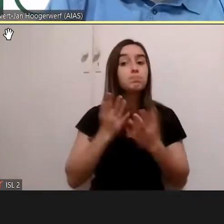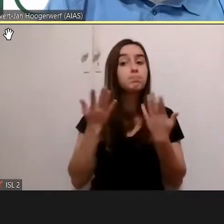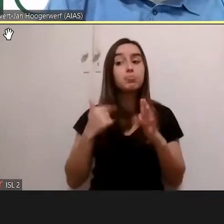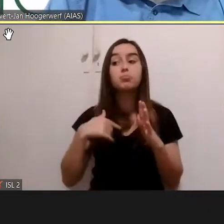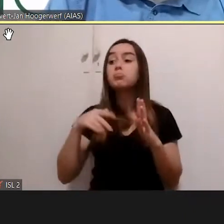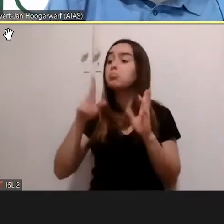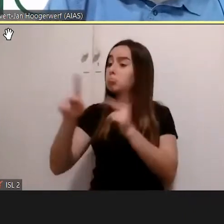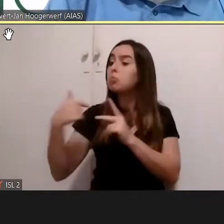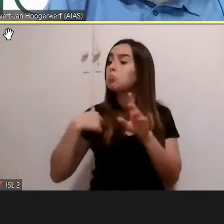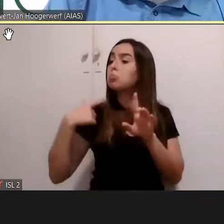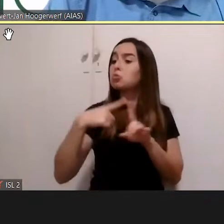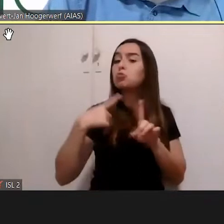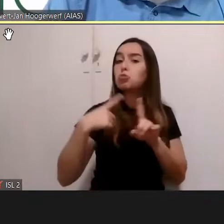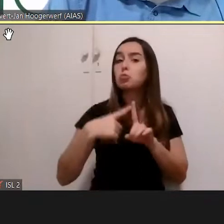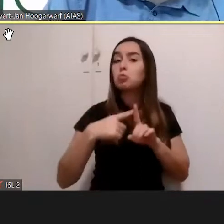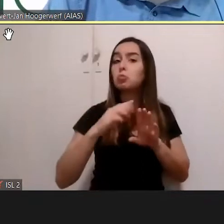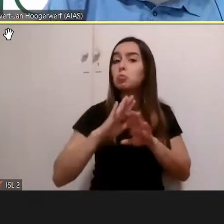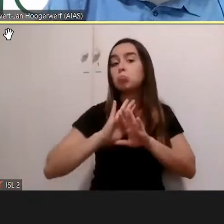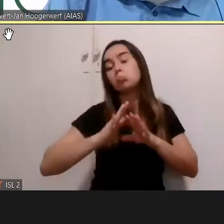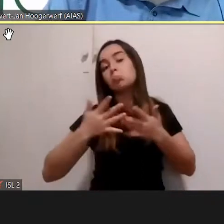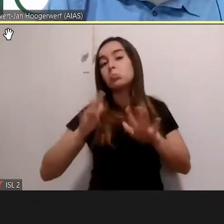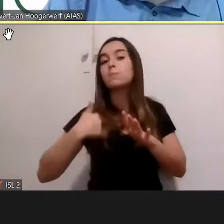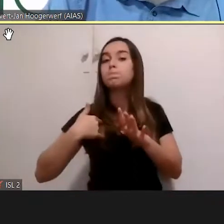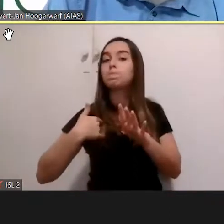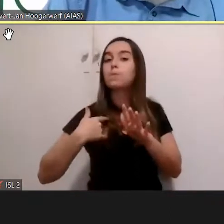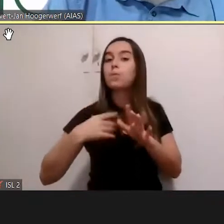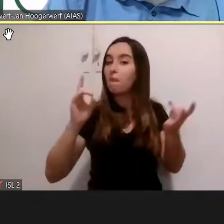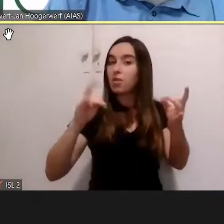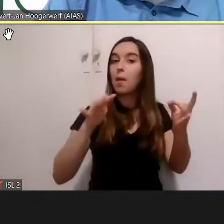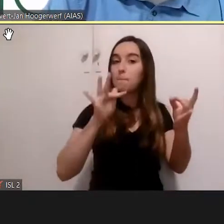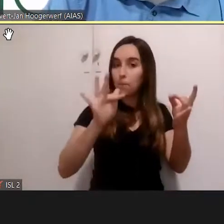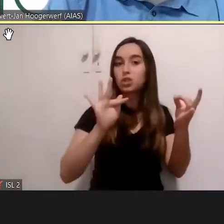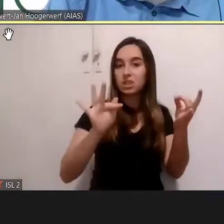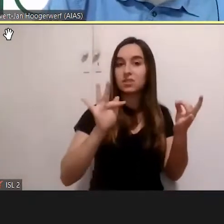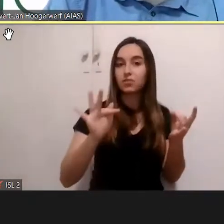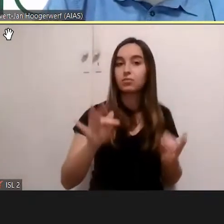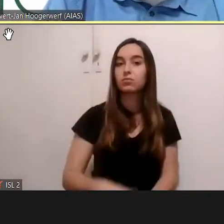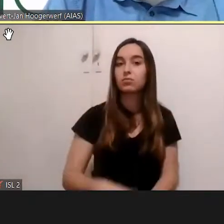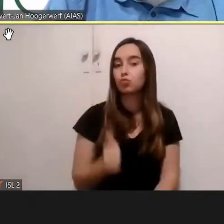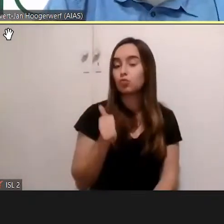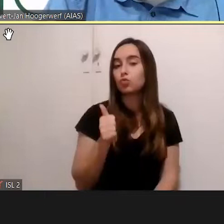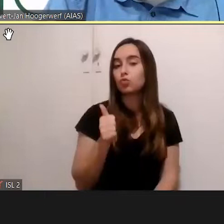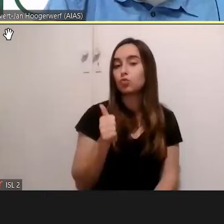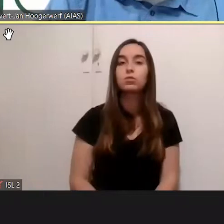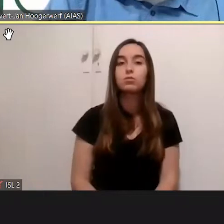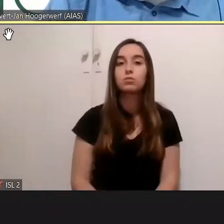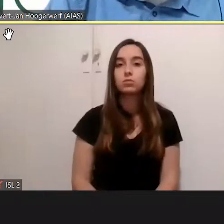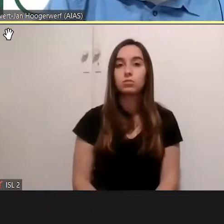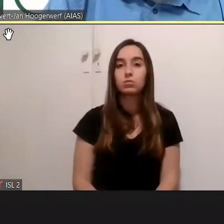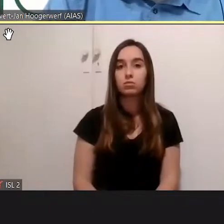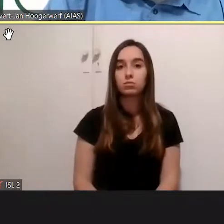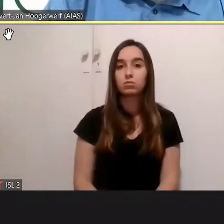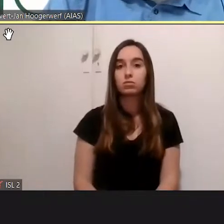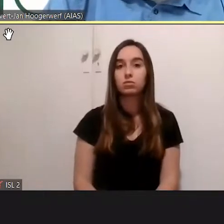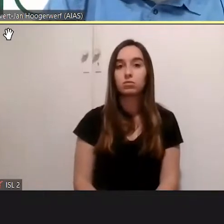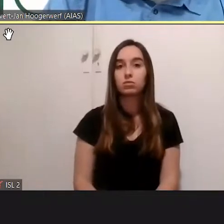oh, it's not complicated. It's not complicated to me. Even I left school when I was 13 years, I can still manage well with this system.